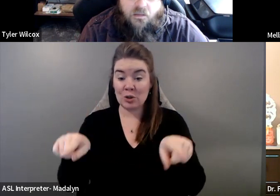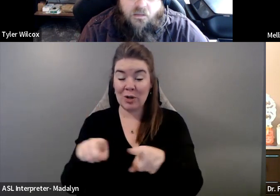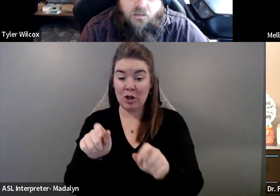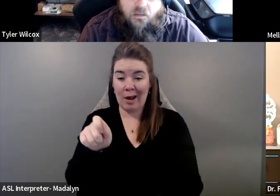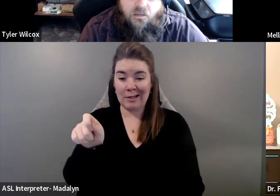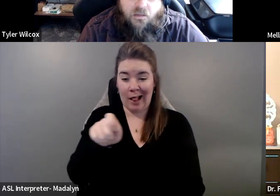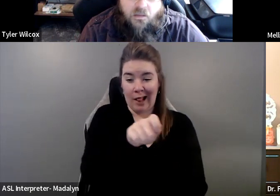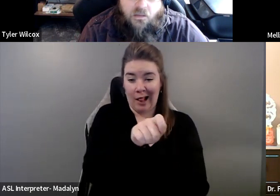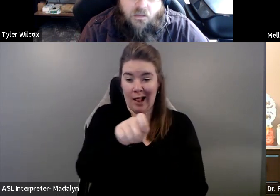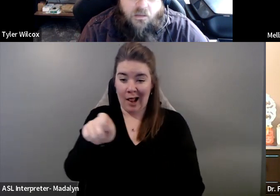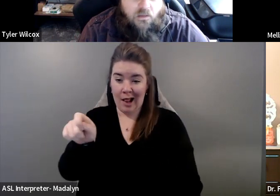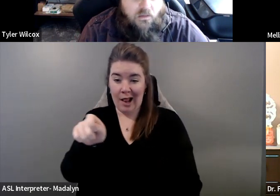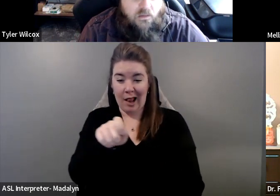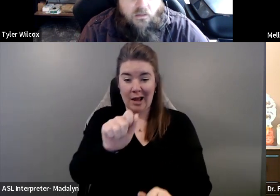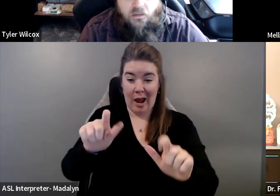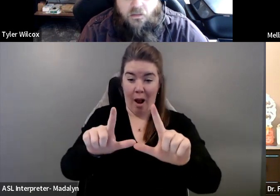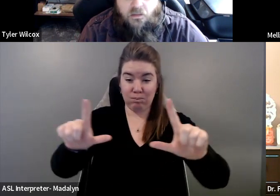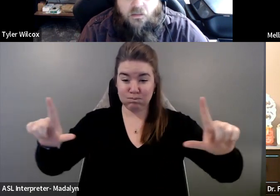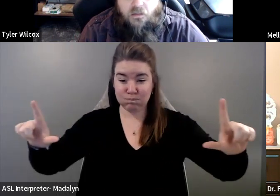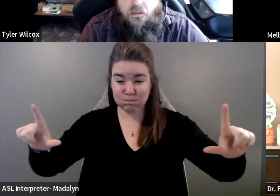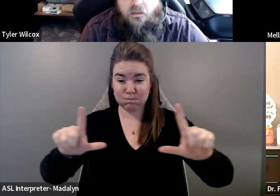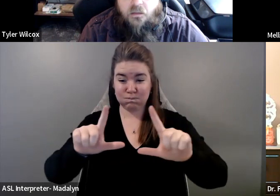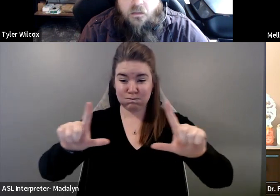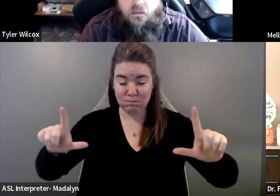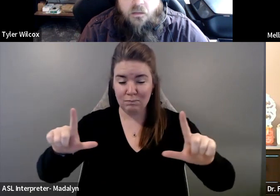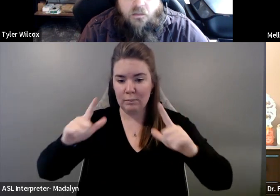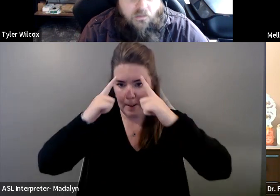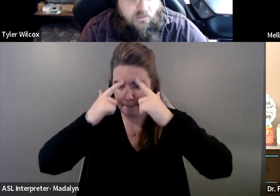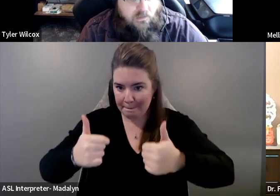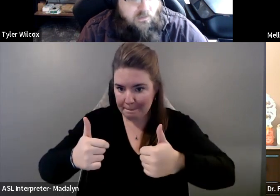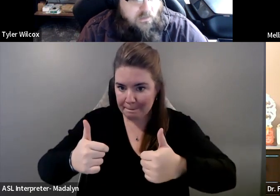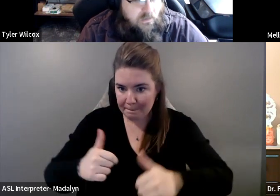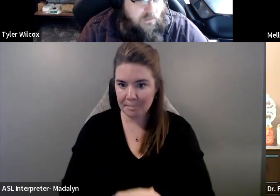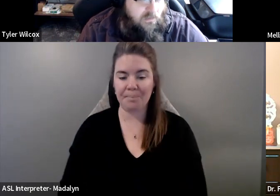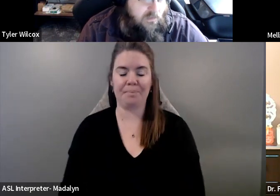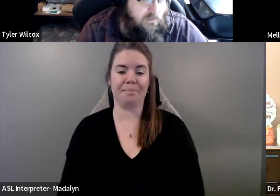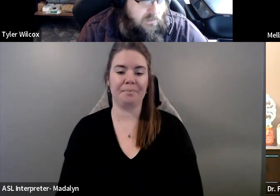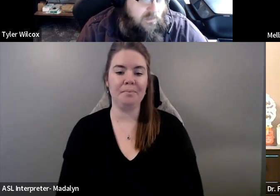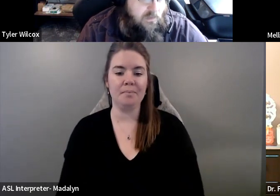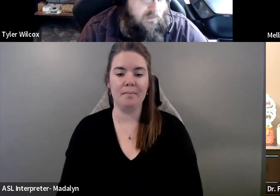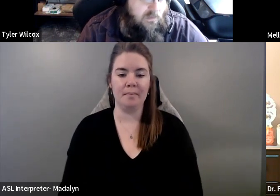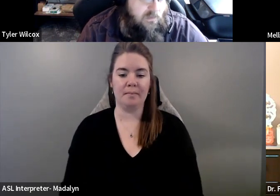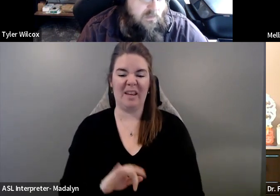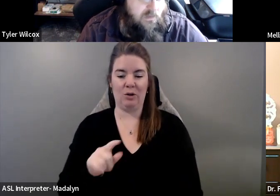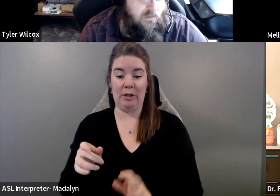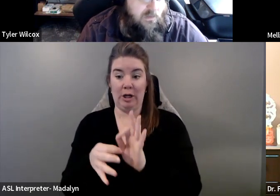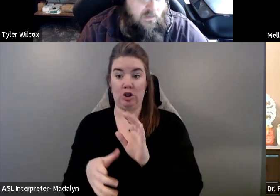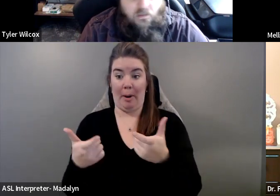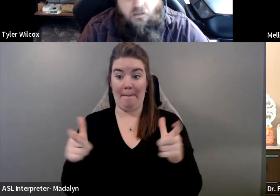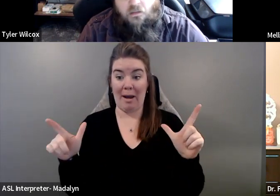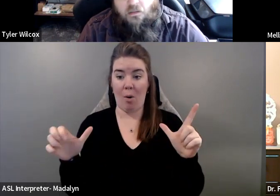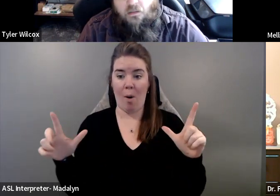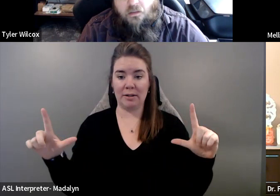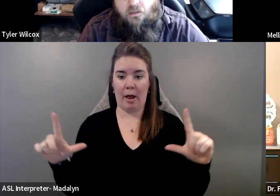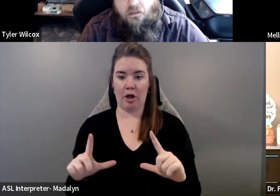of back and forth to make the interpreter larger or smaller. If you have